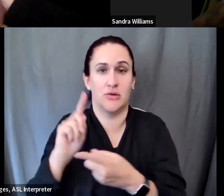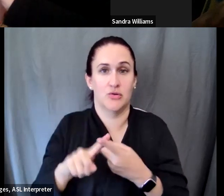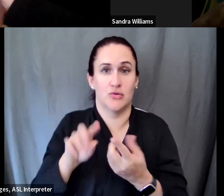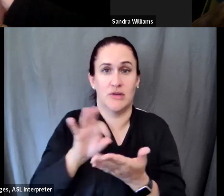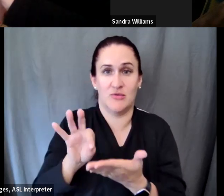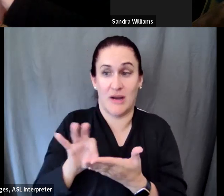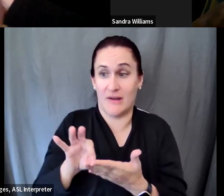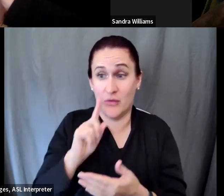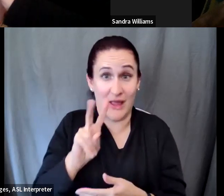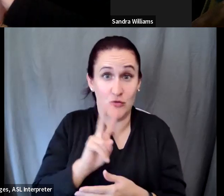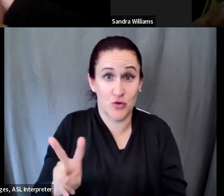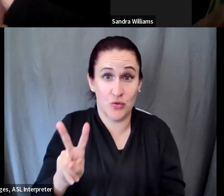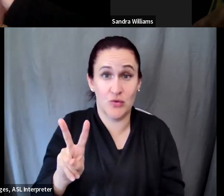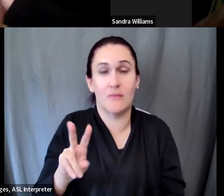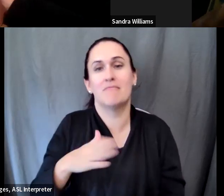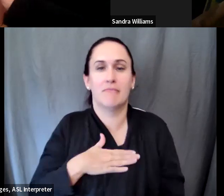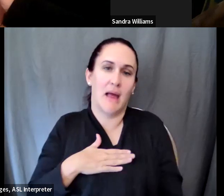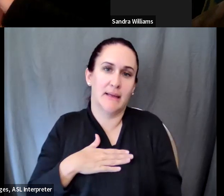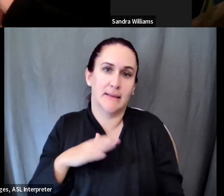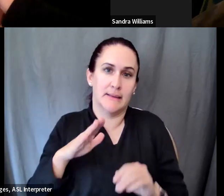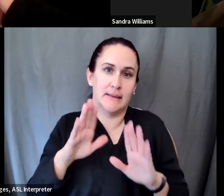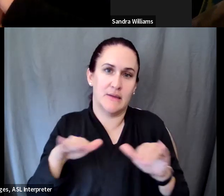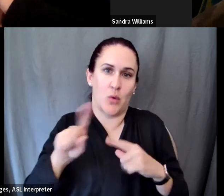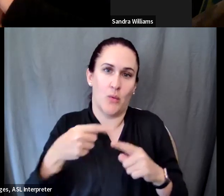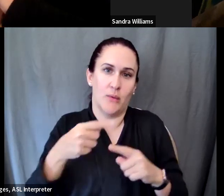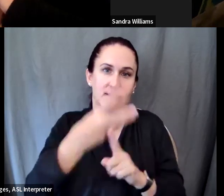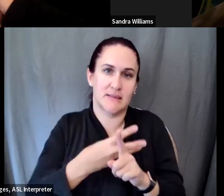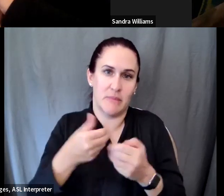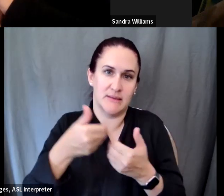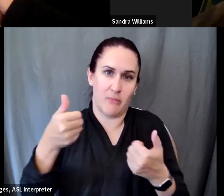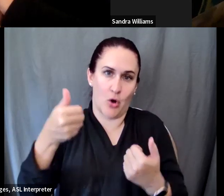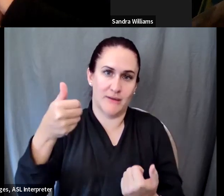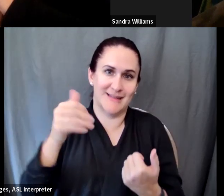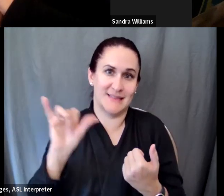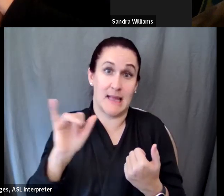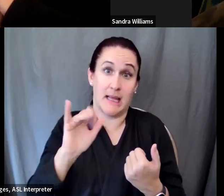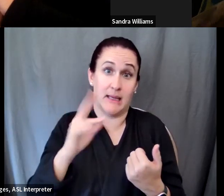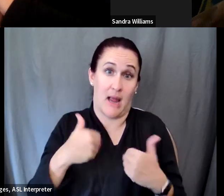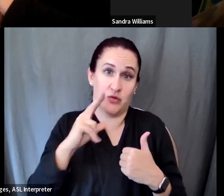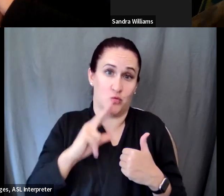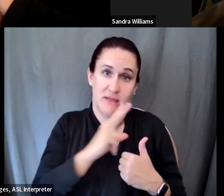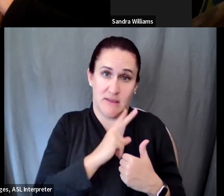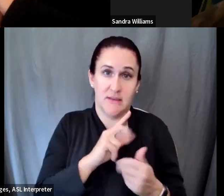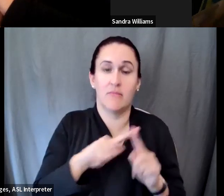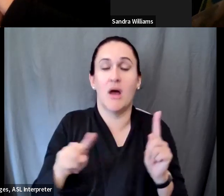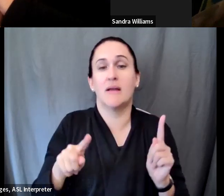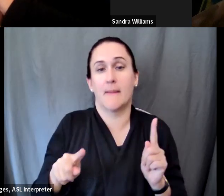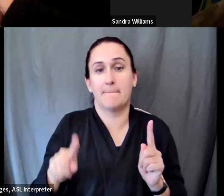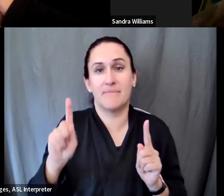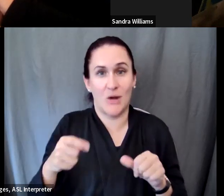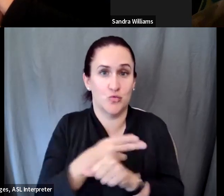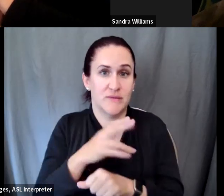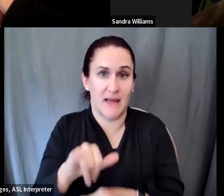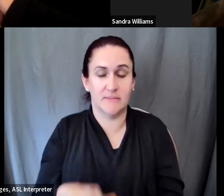2 2-year-olds. My kids were only 6 months apart. It was like having twins. I had to use that. So it